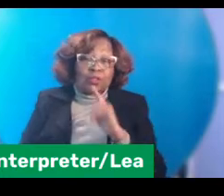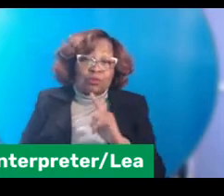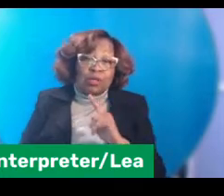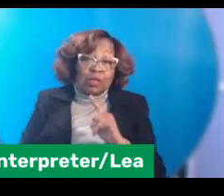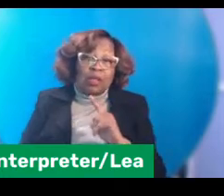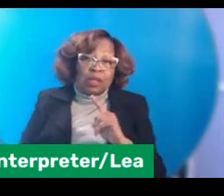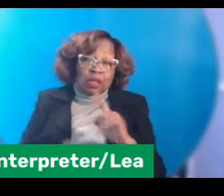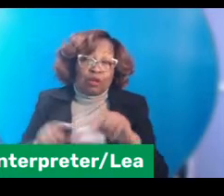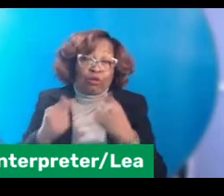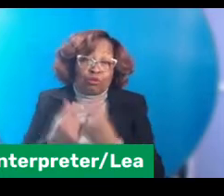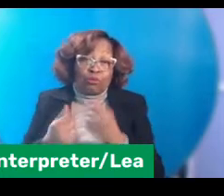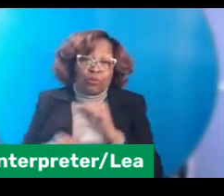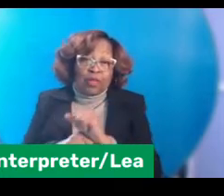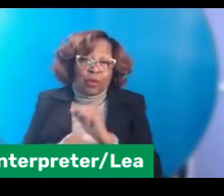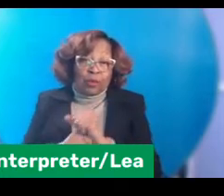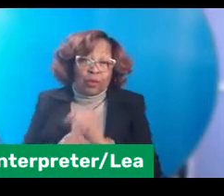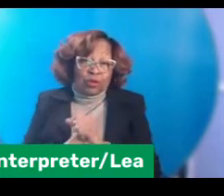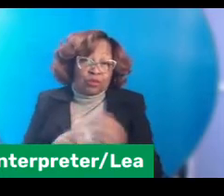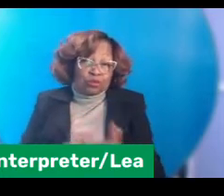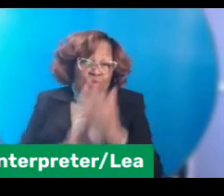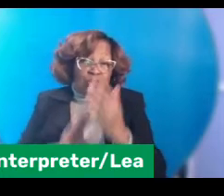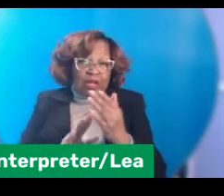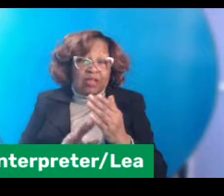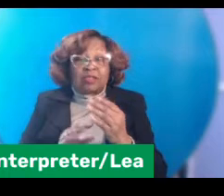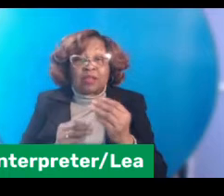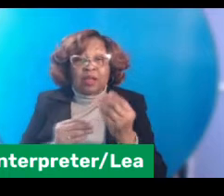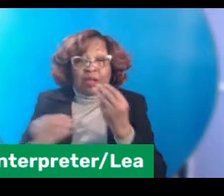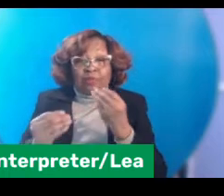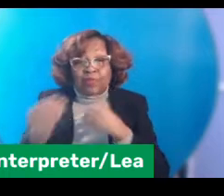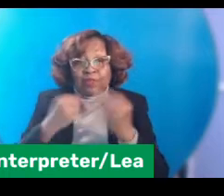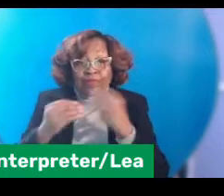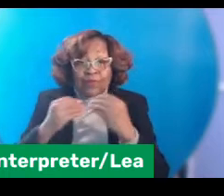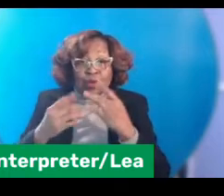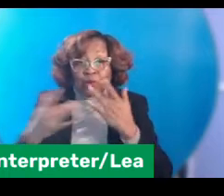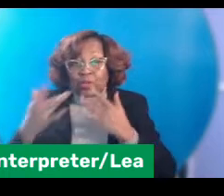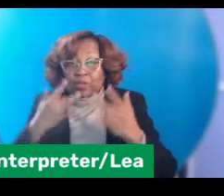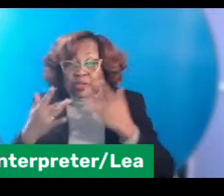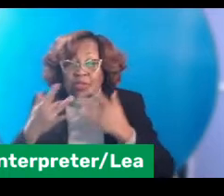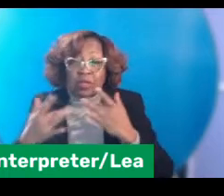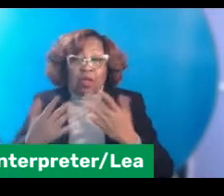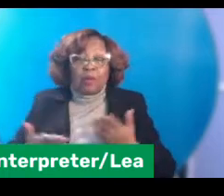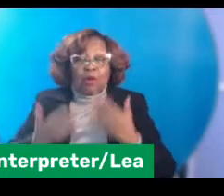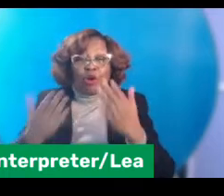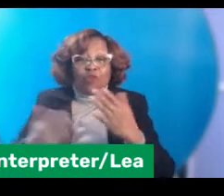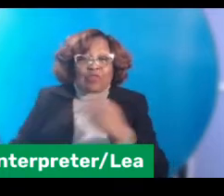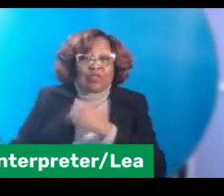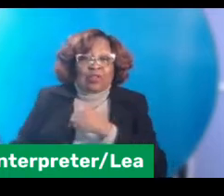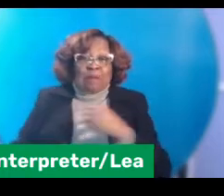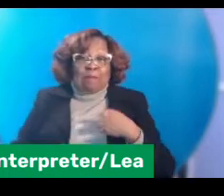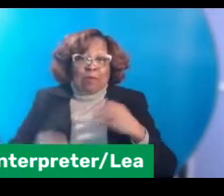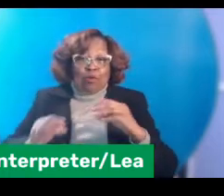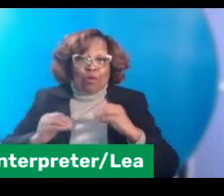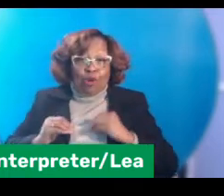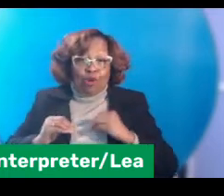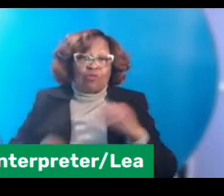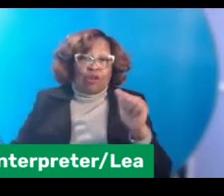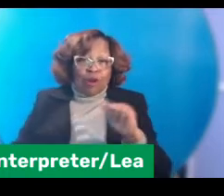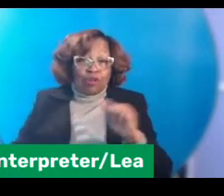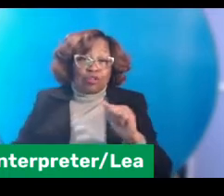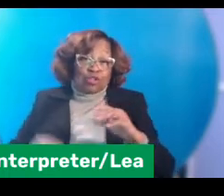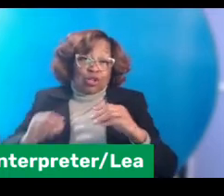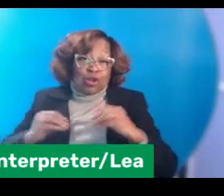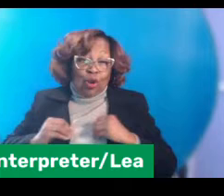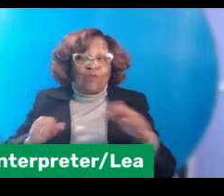a group that wants to address the food security that we've mentioned here by offering a member-owned, Austin-owned,